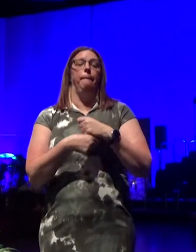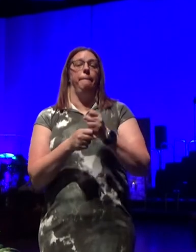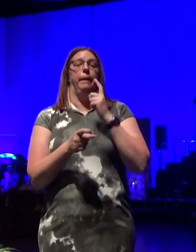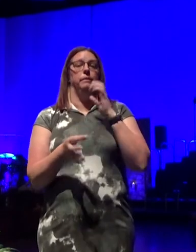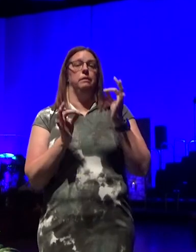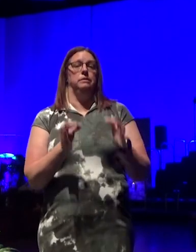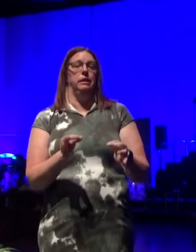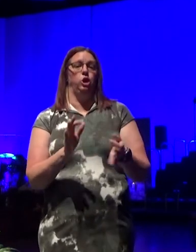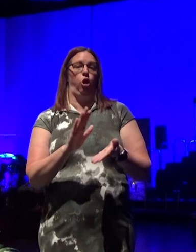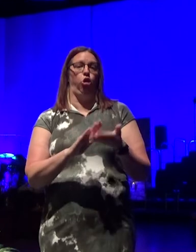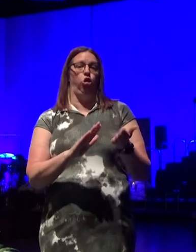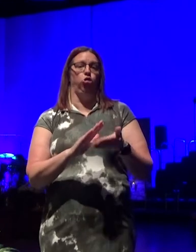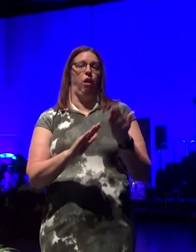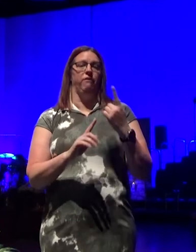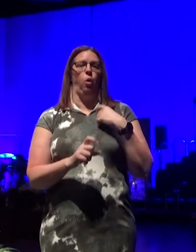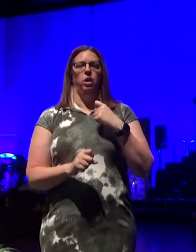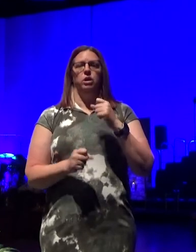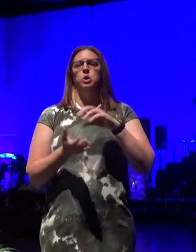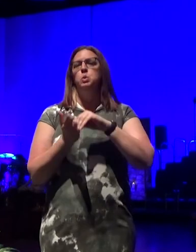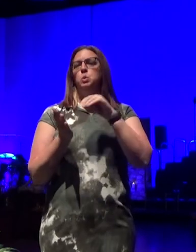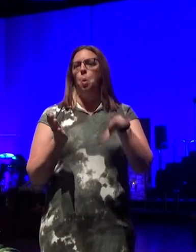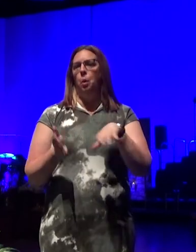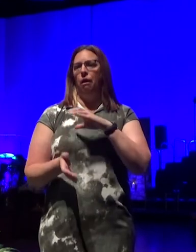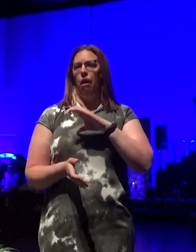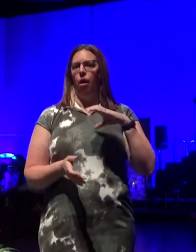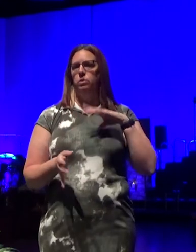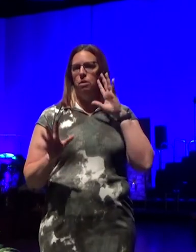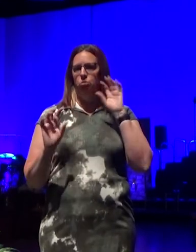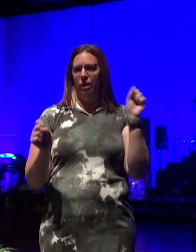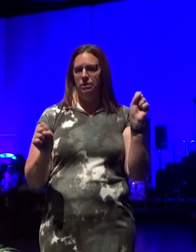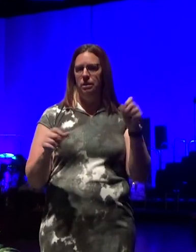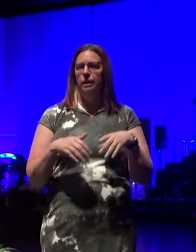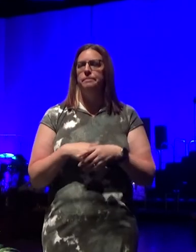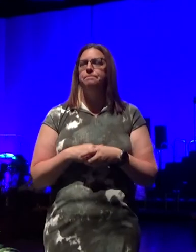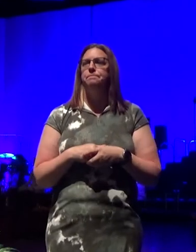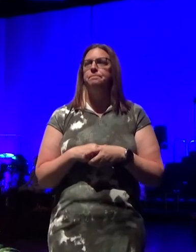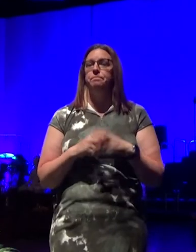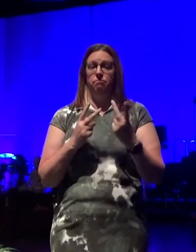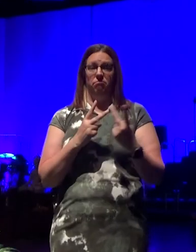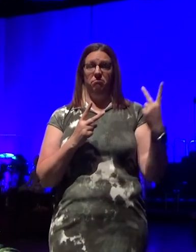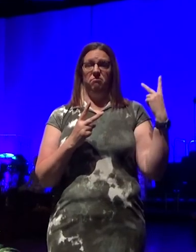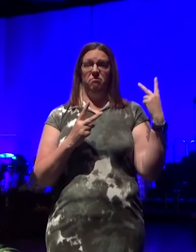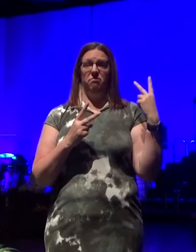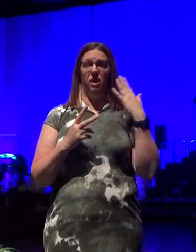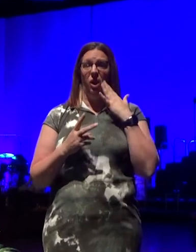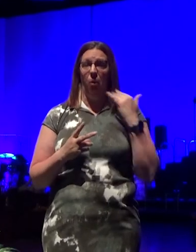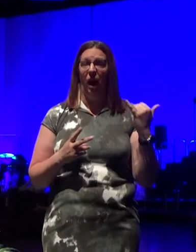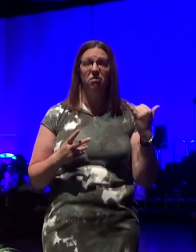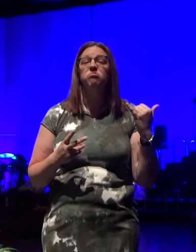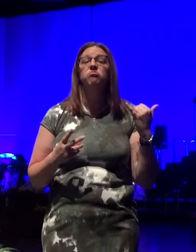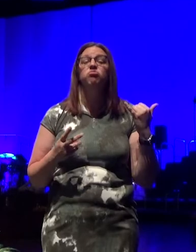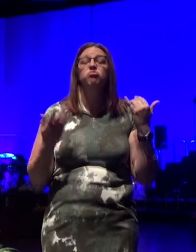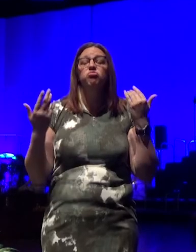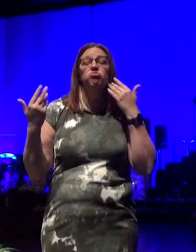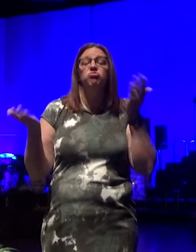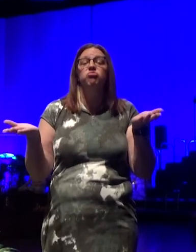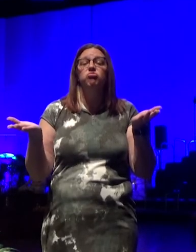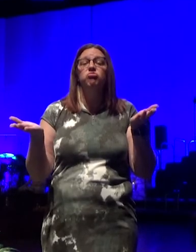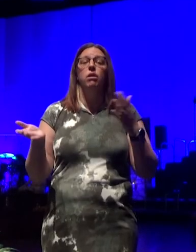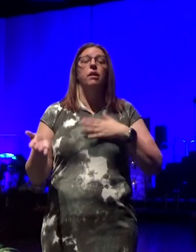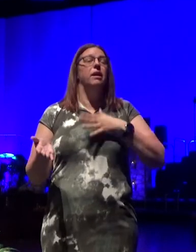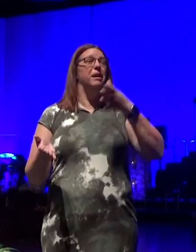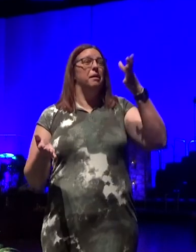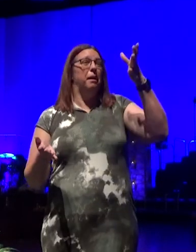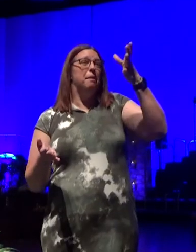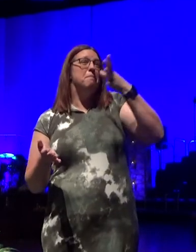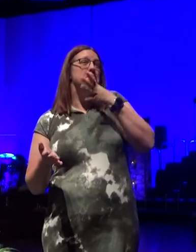for student council president. Looking back, I still don't know why I did it. My mom was kind of a political junkie, so I guess,